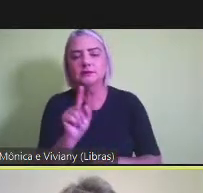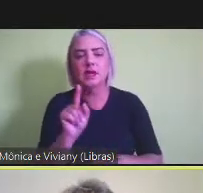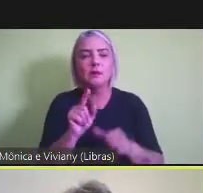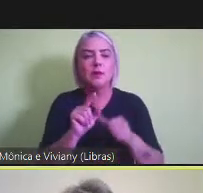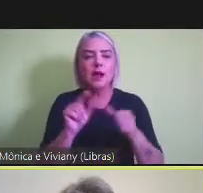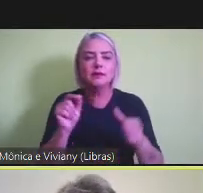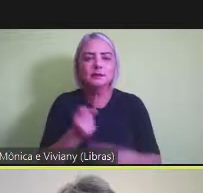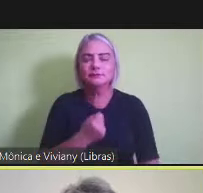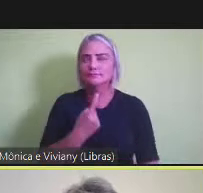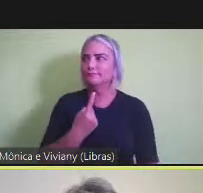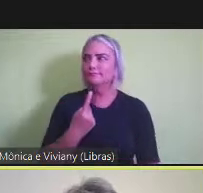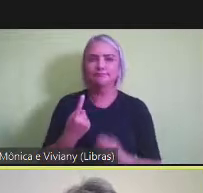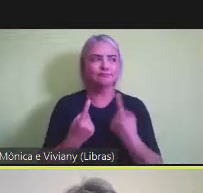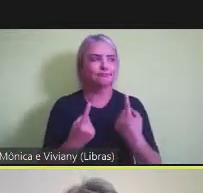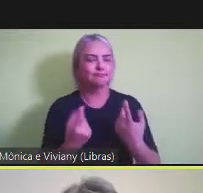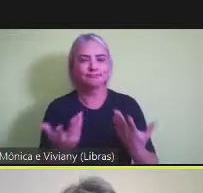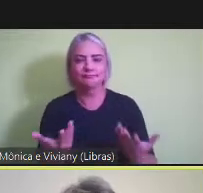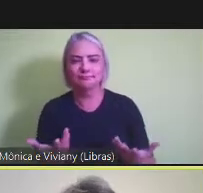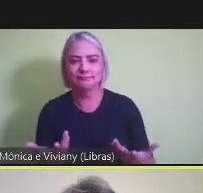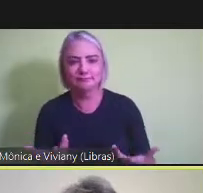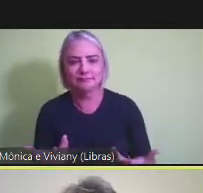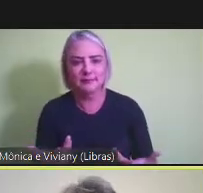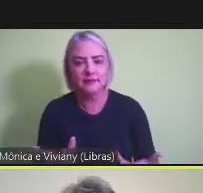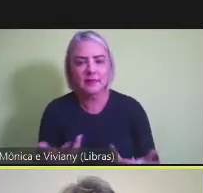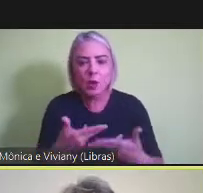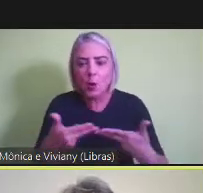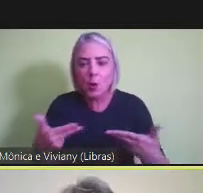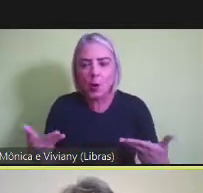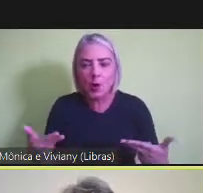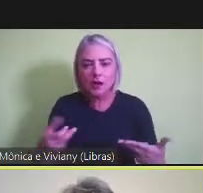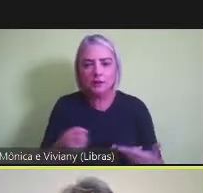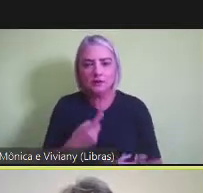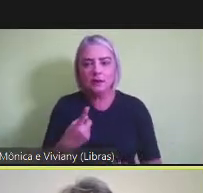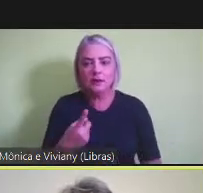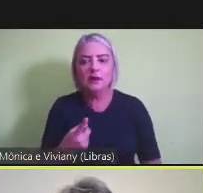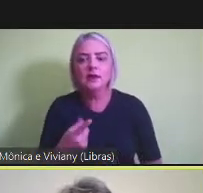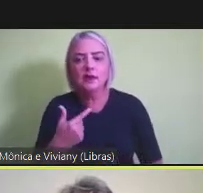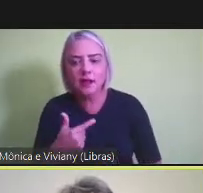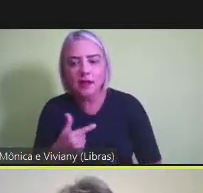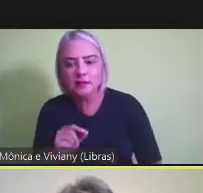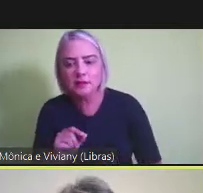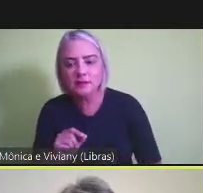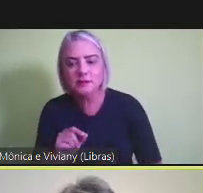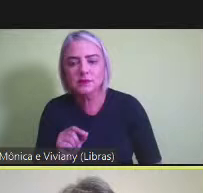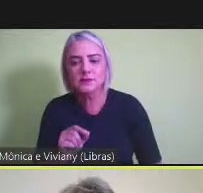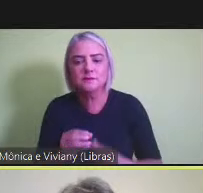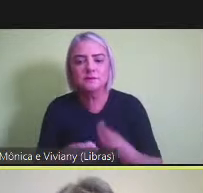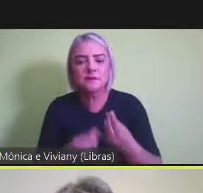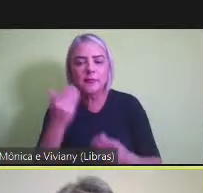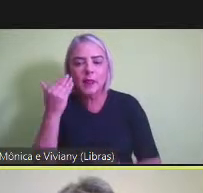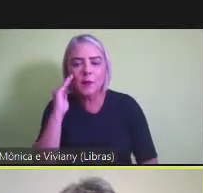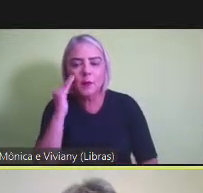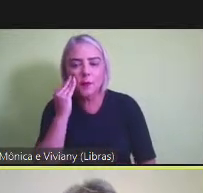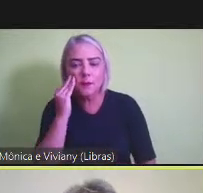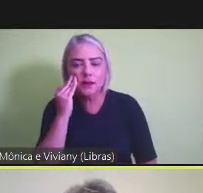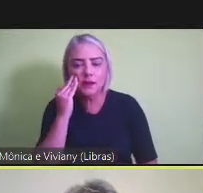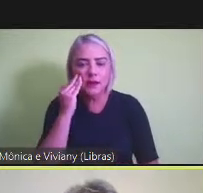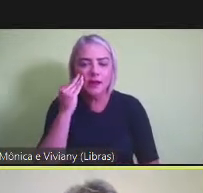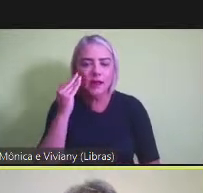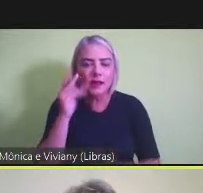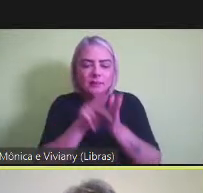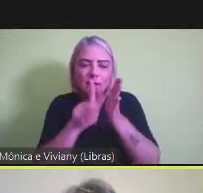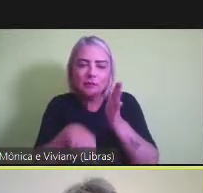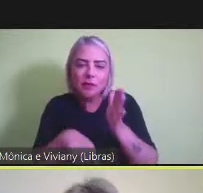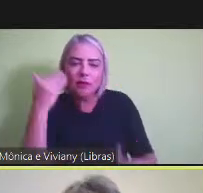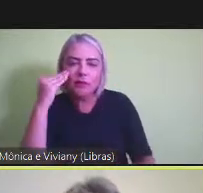it. We don't have to change it every time. You can go to the next one. And they are different